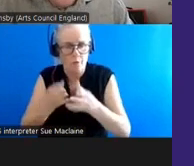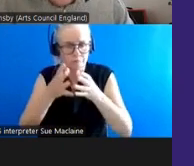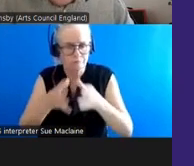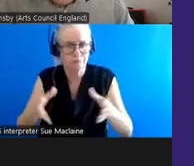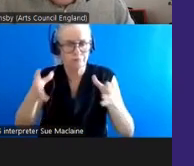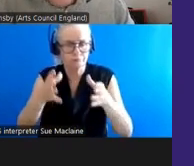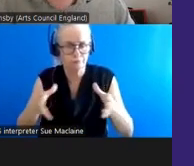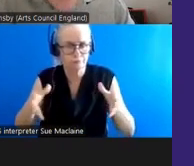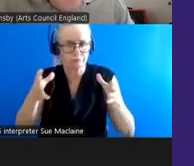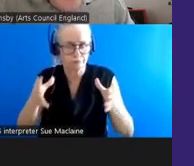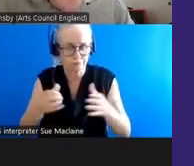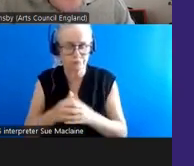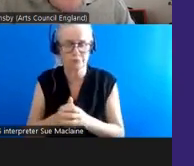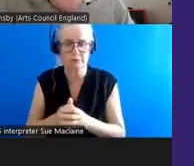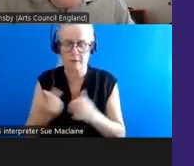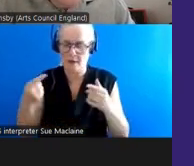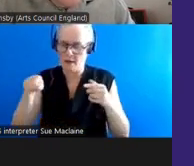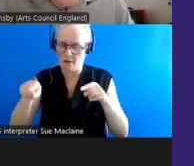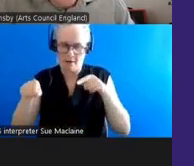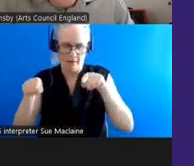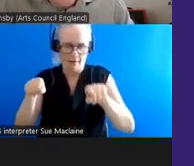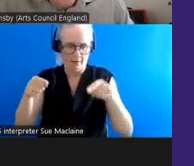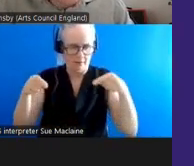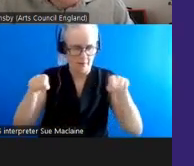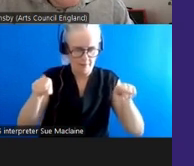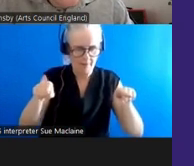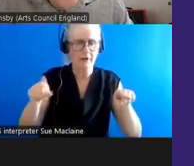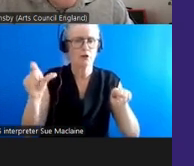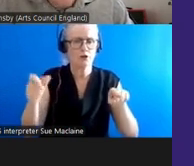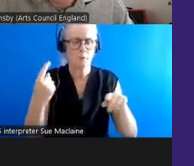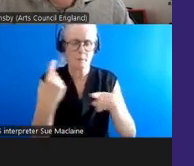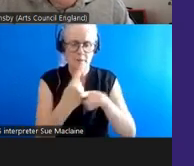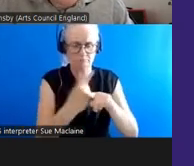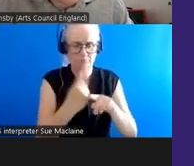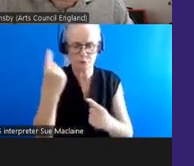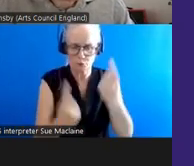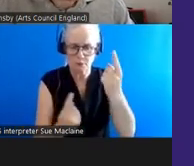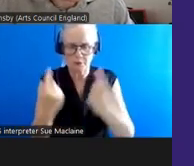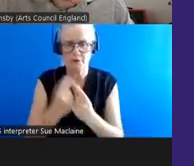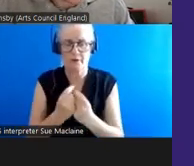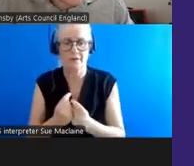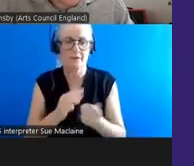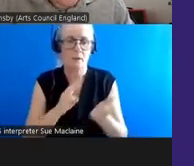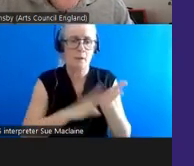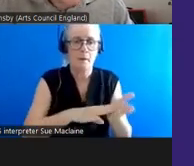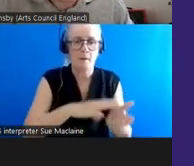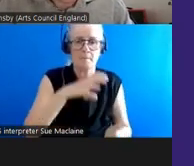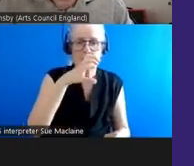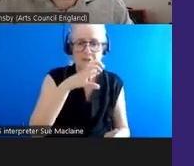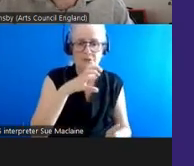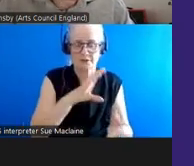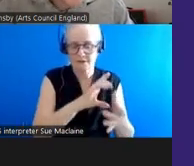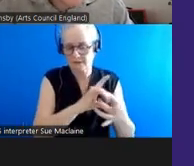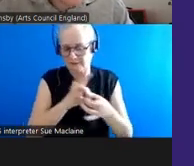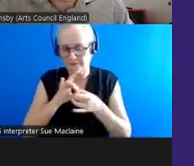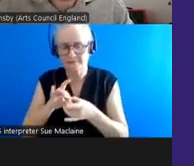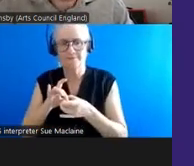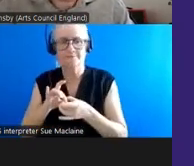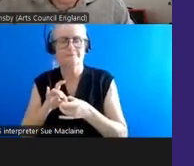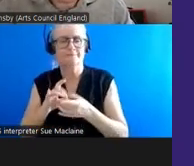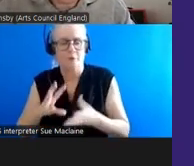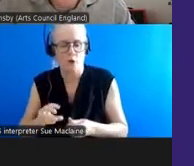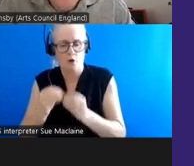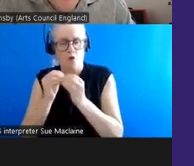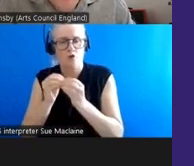So hypothetically, Greater Manchester's local growth plan will have links into the creative industry sector plan and into the wider